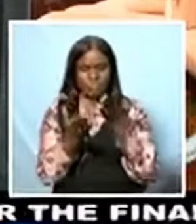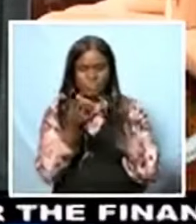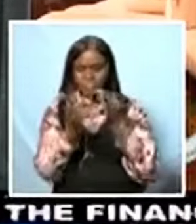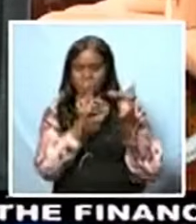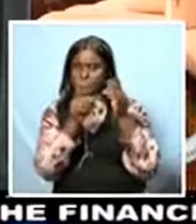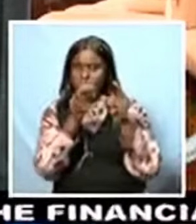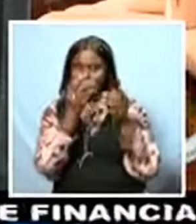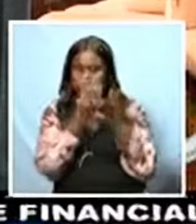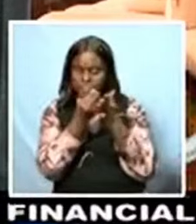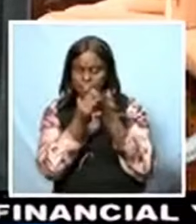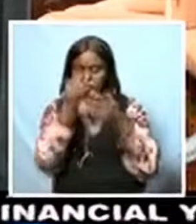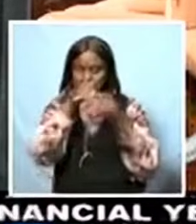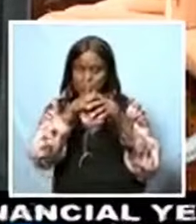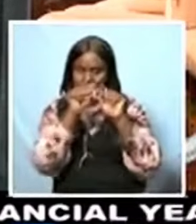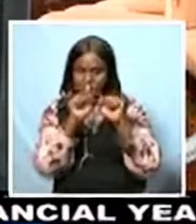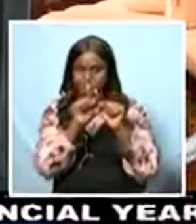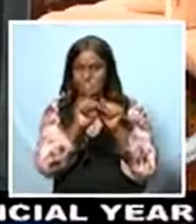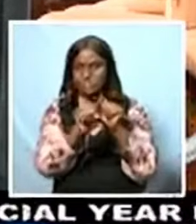Finance, you can come in.